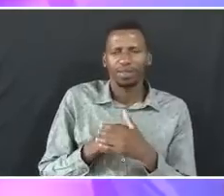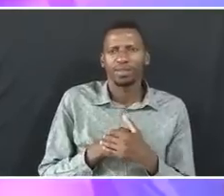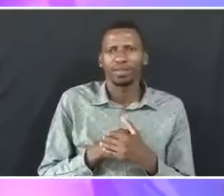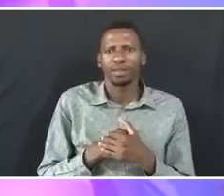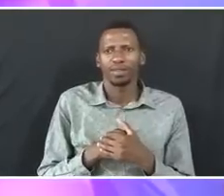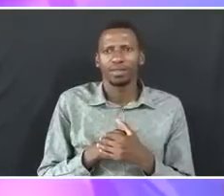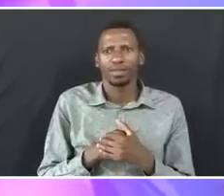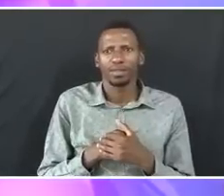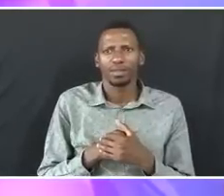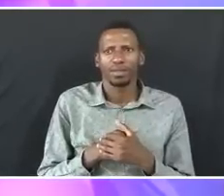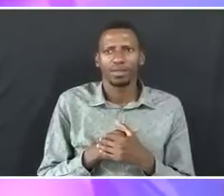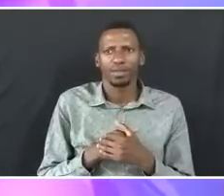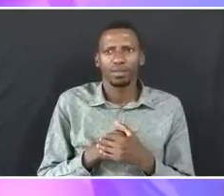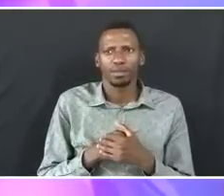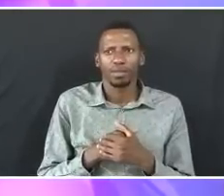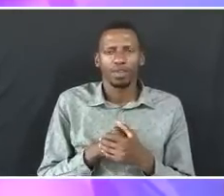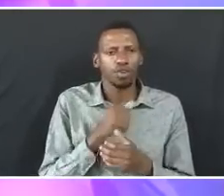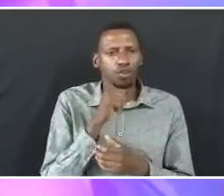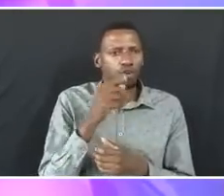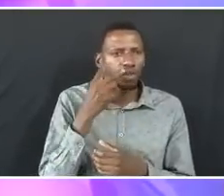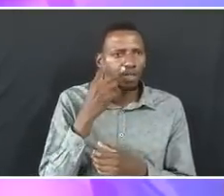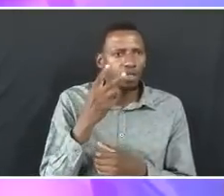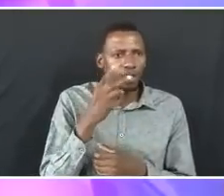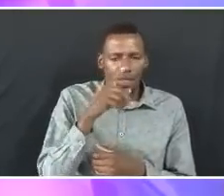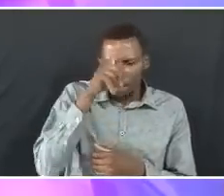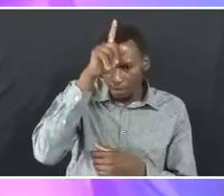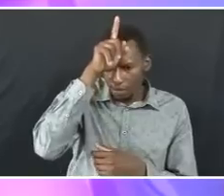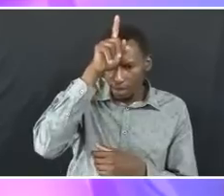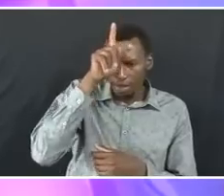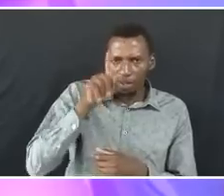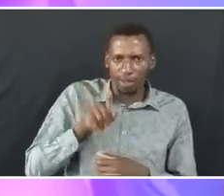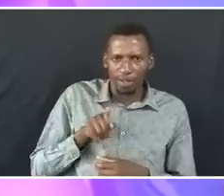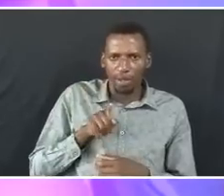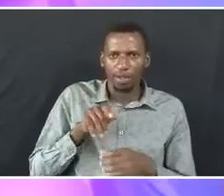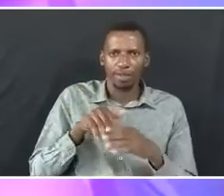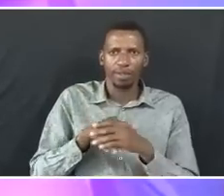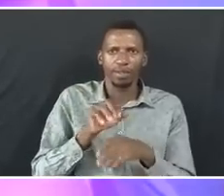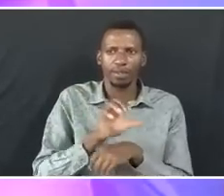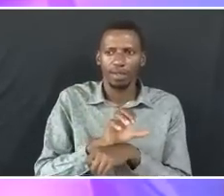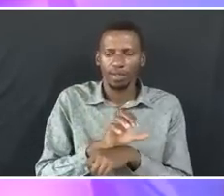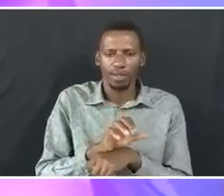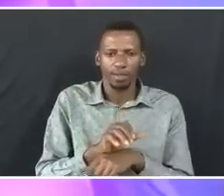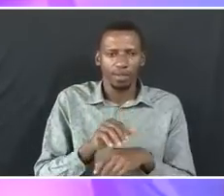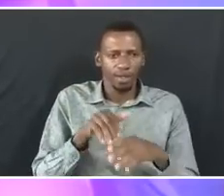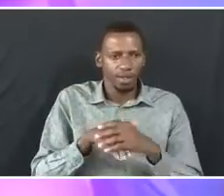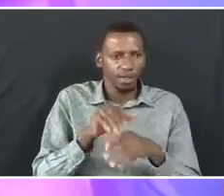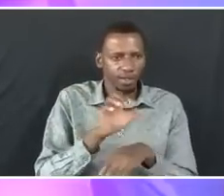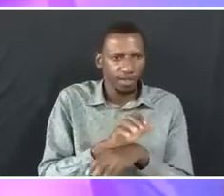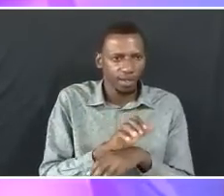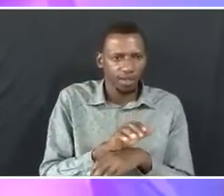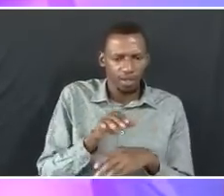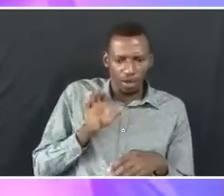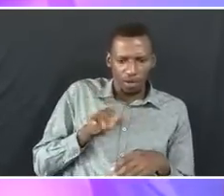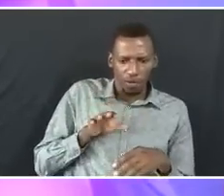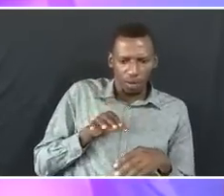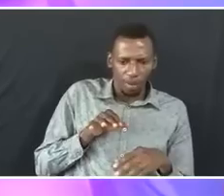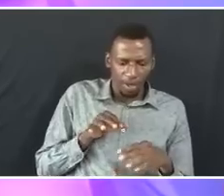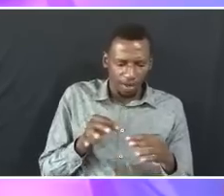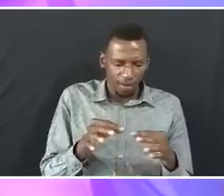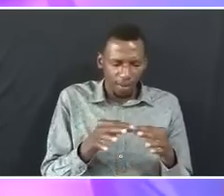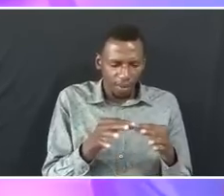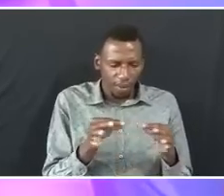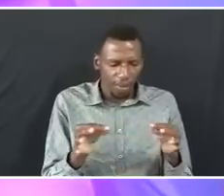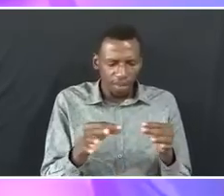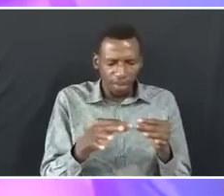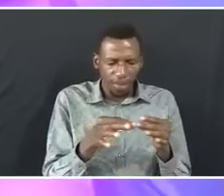They don't see kienyeji in church. What they see are ladies with artificial nails that grab the ugali like this.